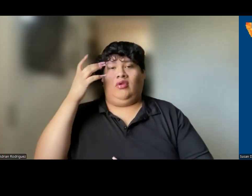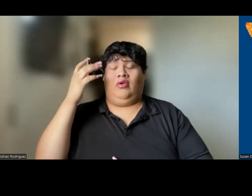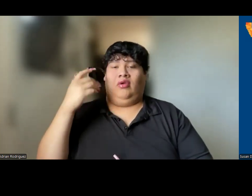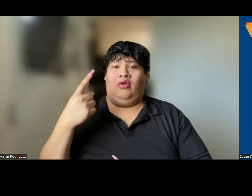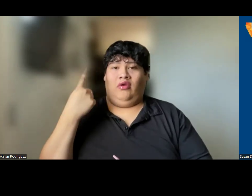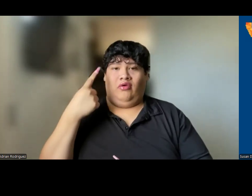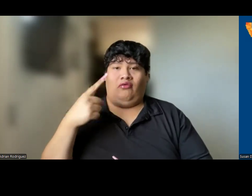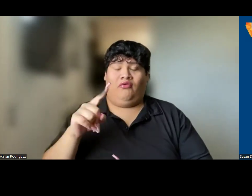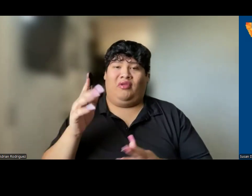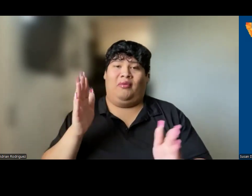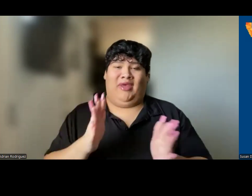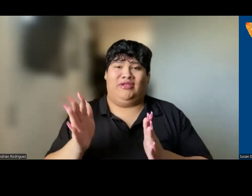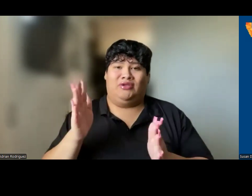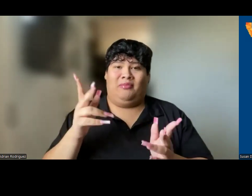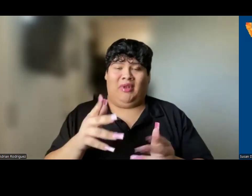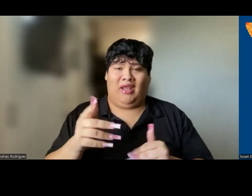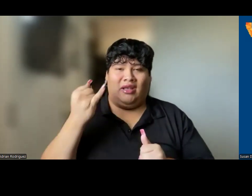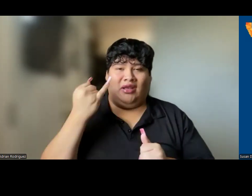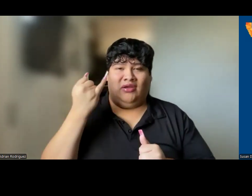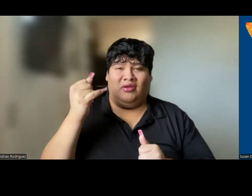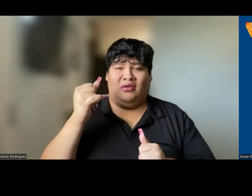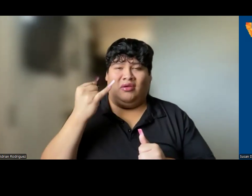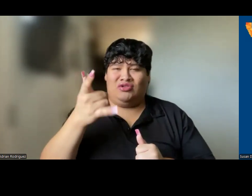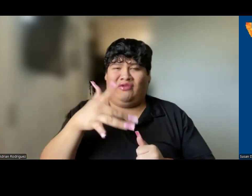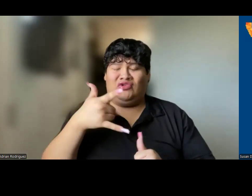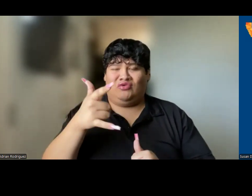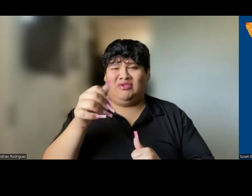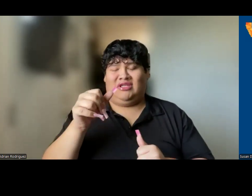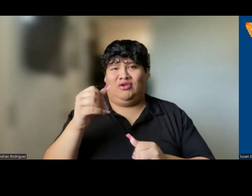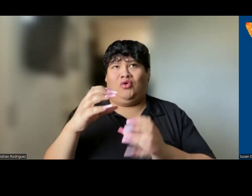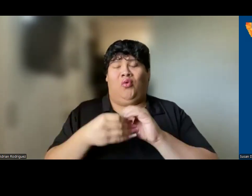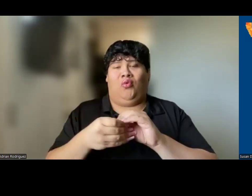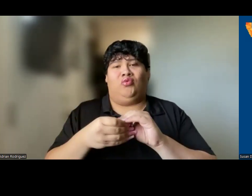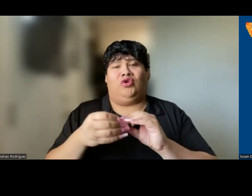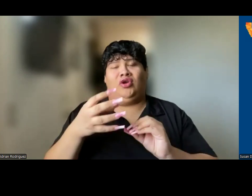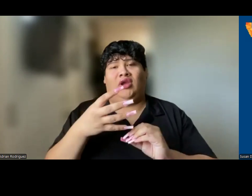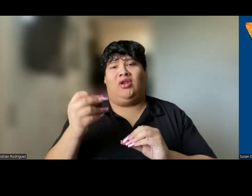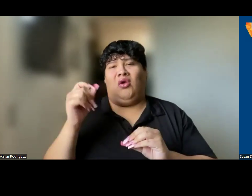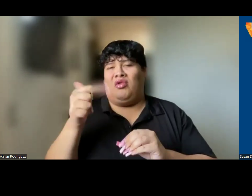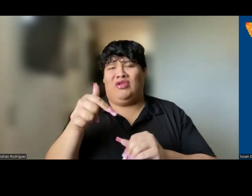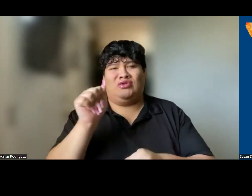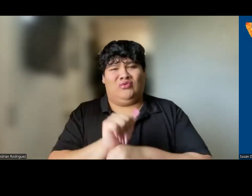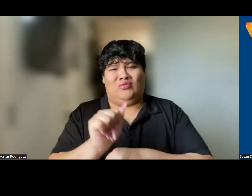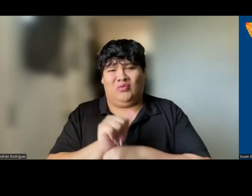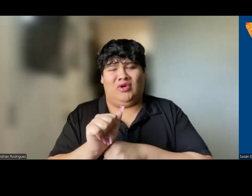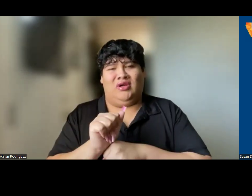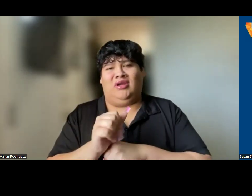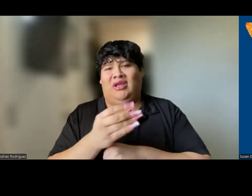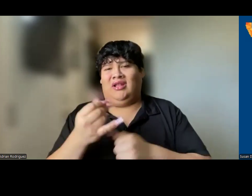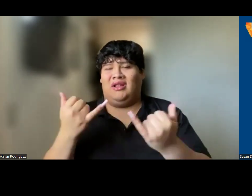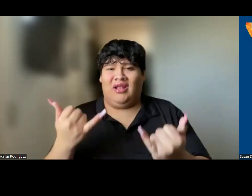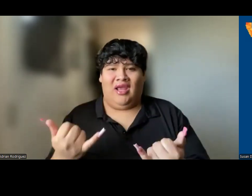of the master plan. And at that time, I was a stakeholder, and I remember thinking, all this work, and now